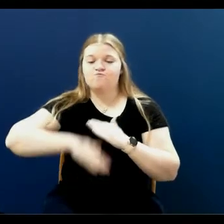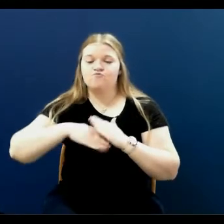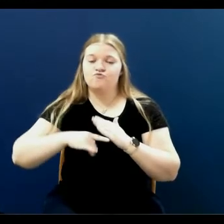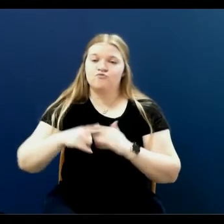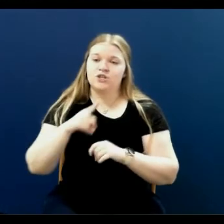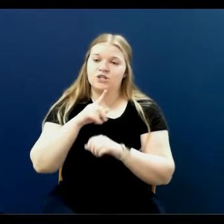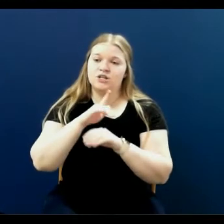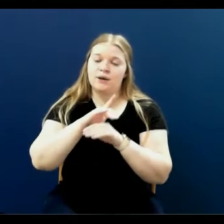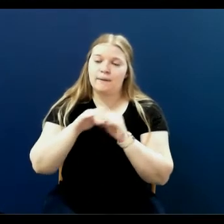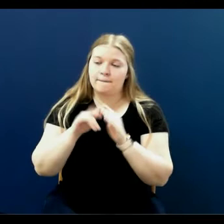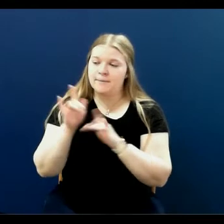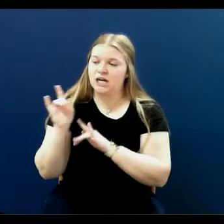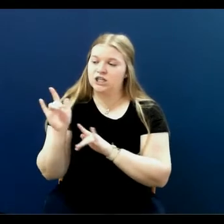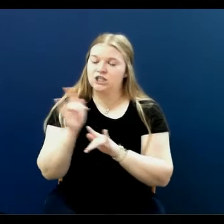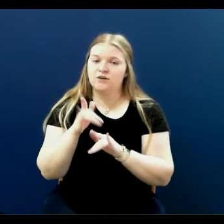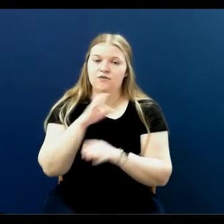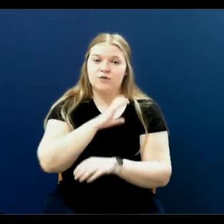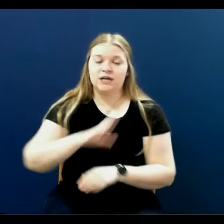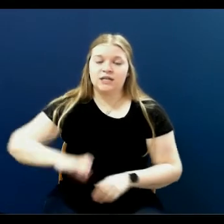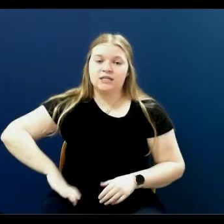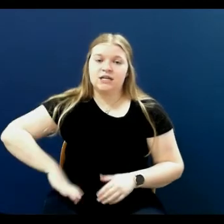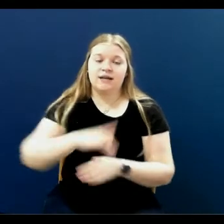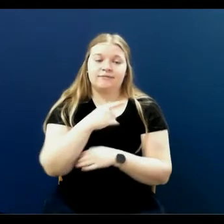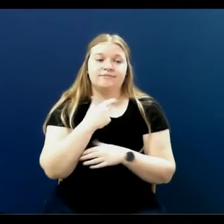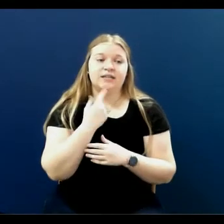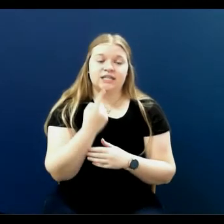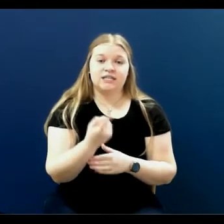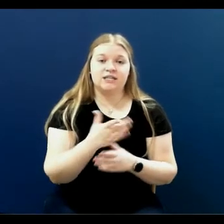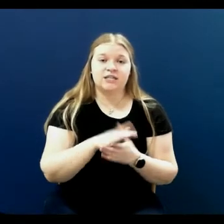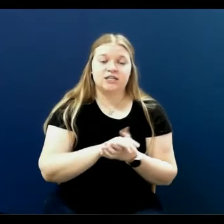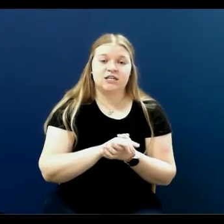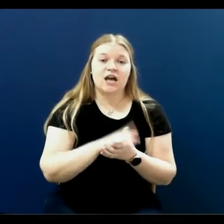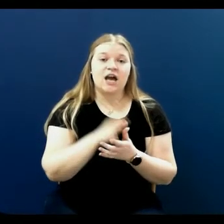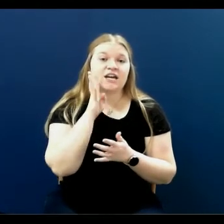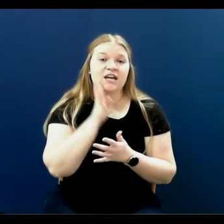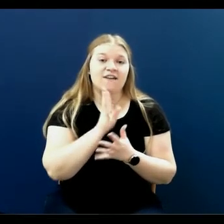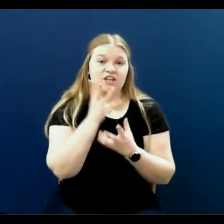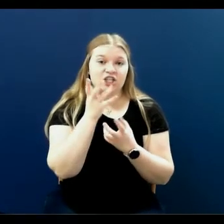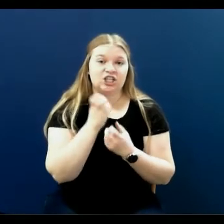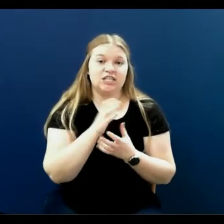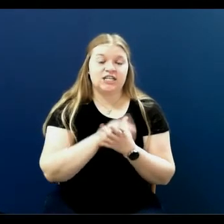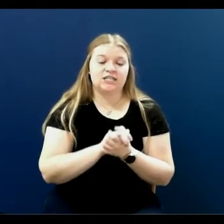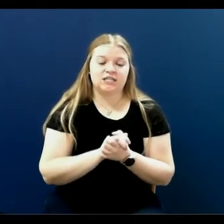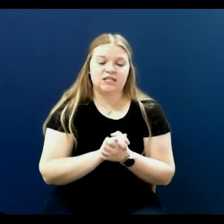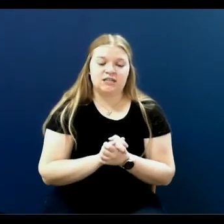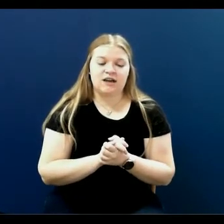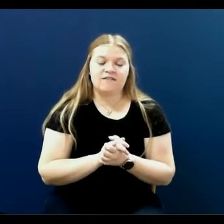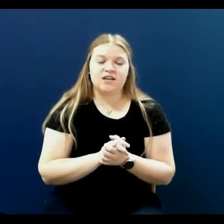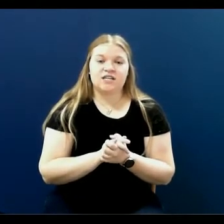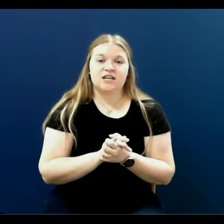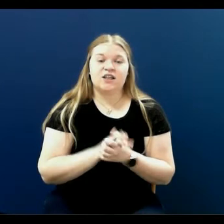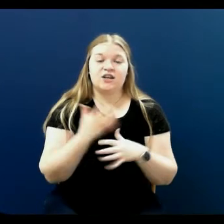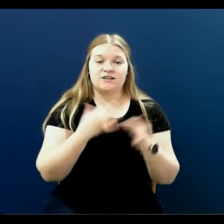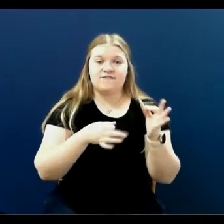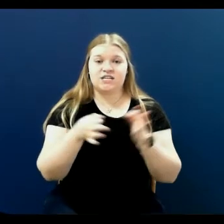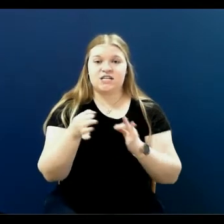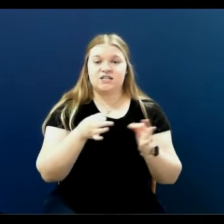And then it goes on and it says this word covetousness. And here I got another definition for